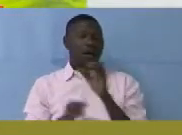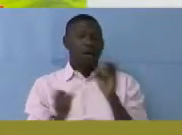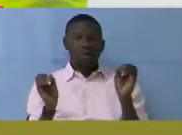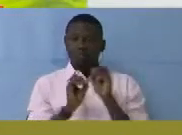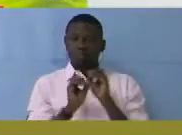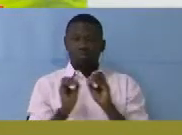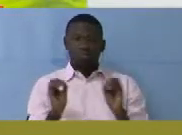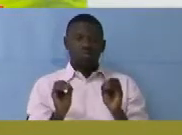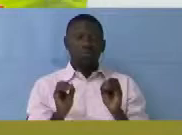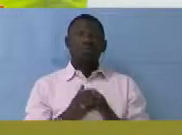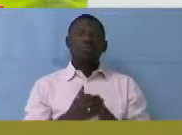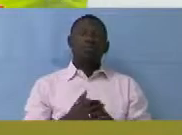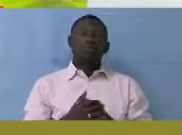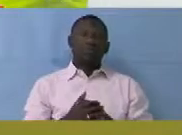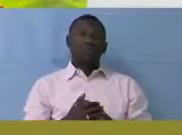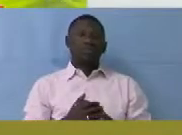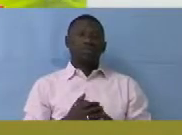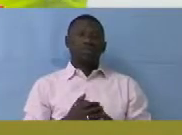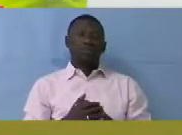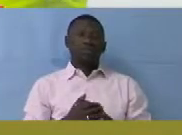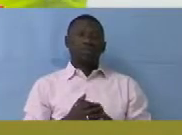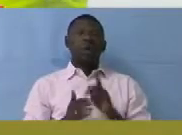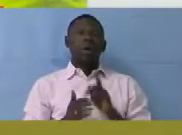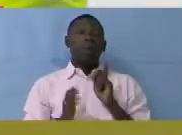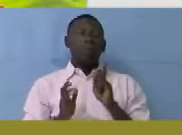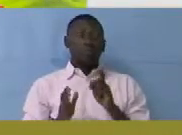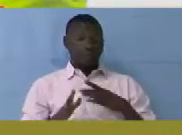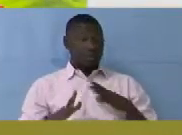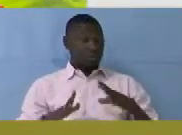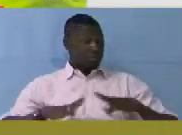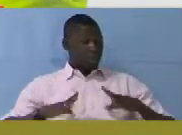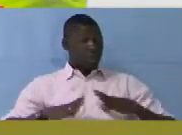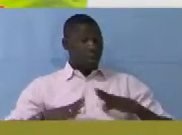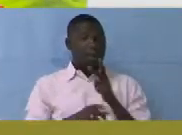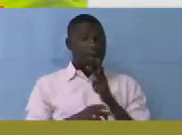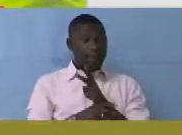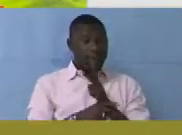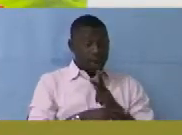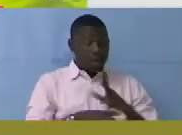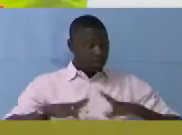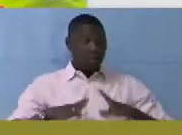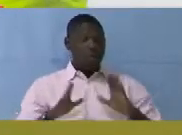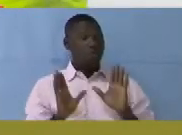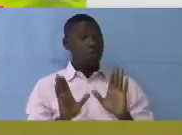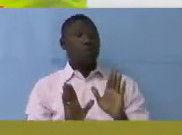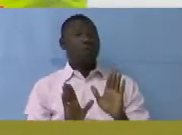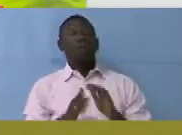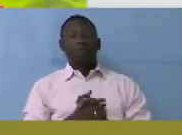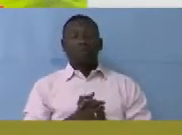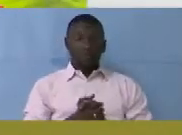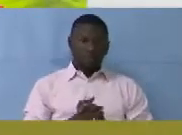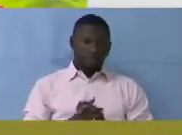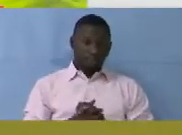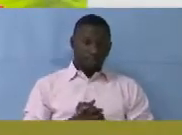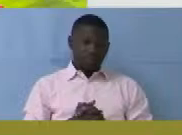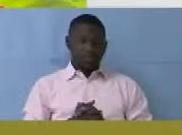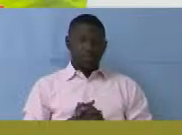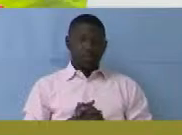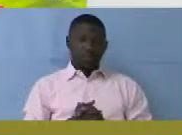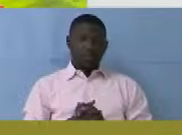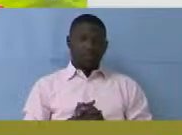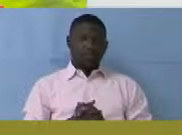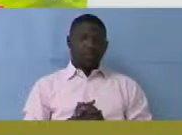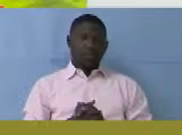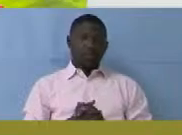still on the standby. But Halimbi, the temple, the parade, So